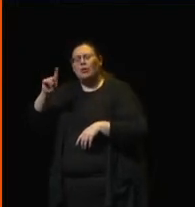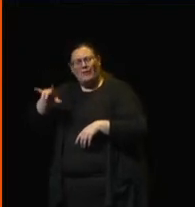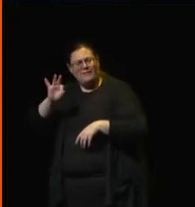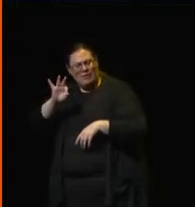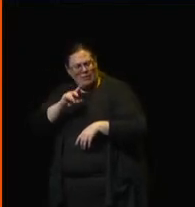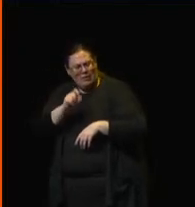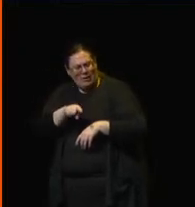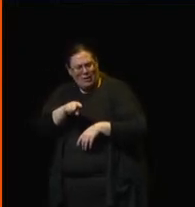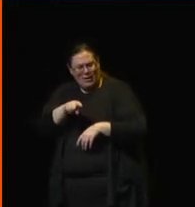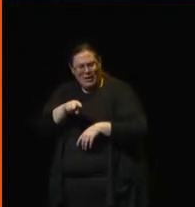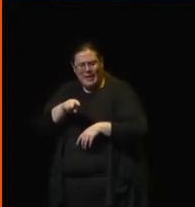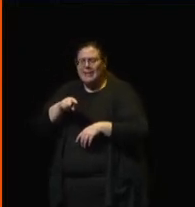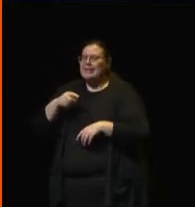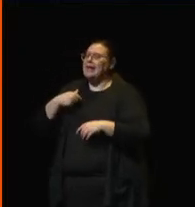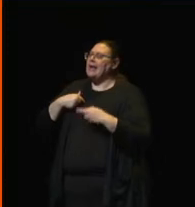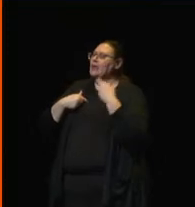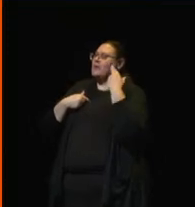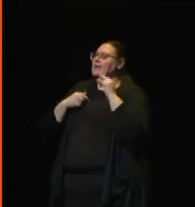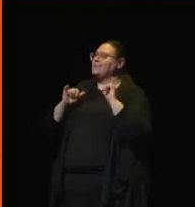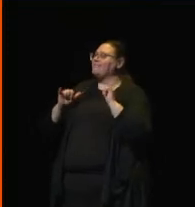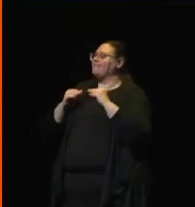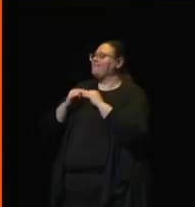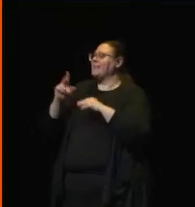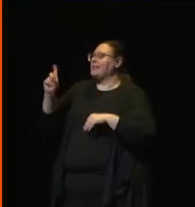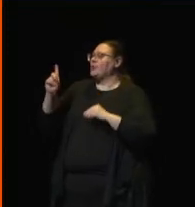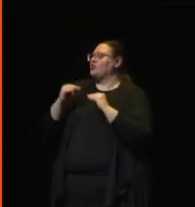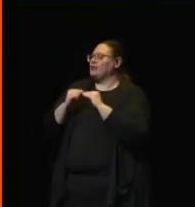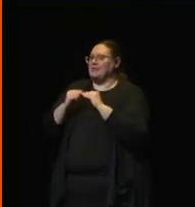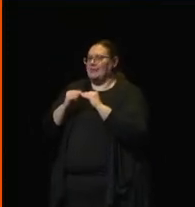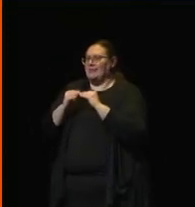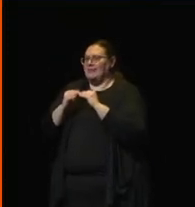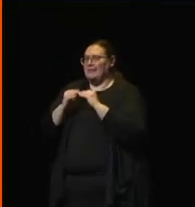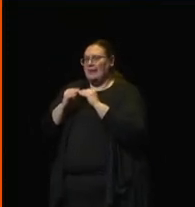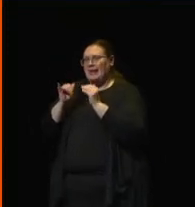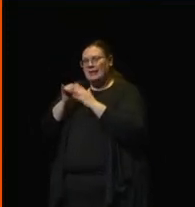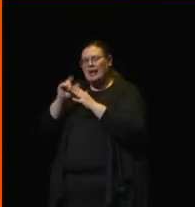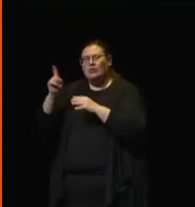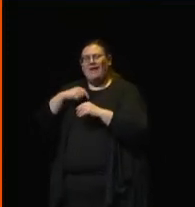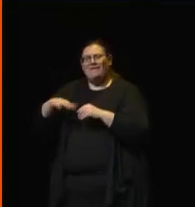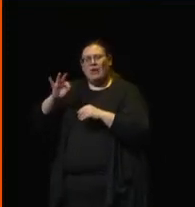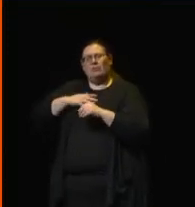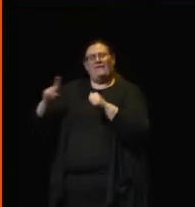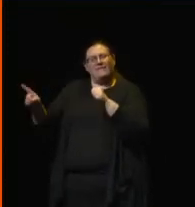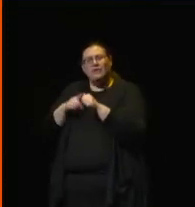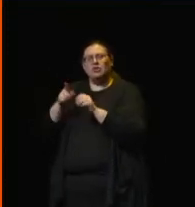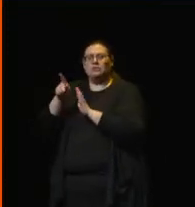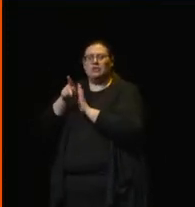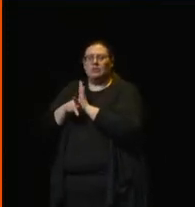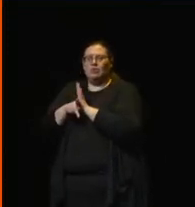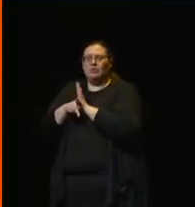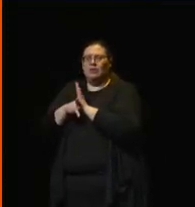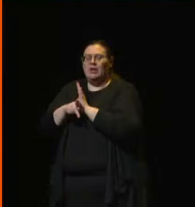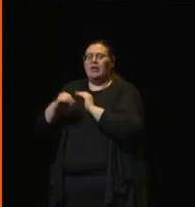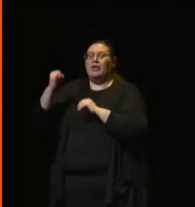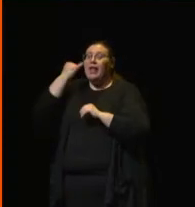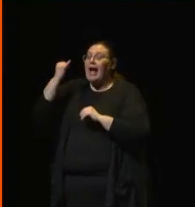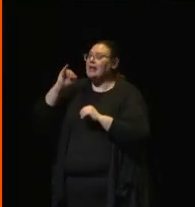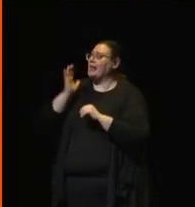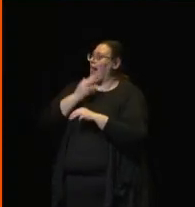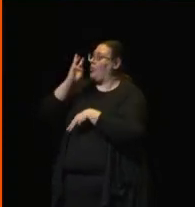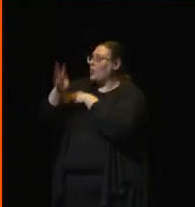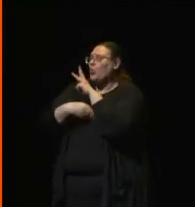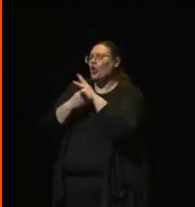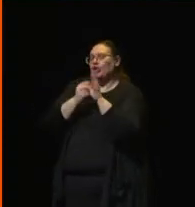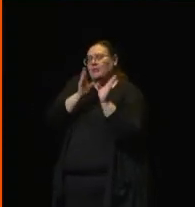Democracy, I realized, that was where I found my first principles. The notion that we should order our world based